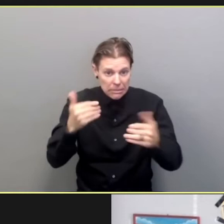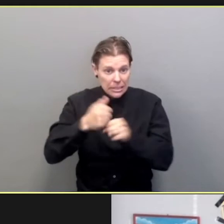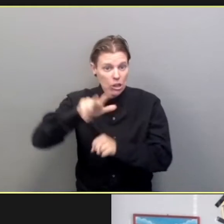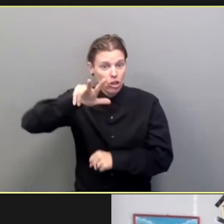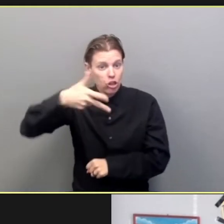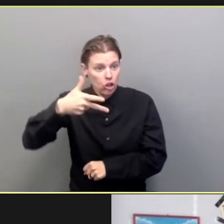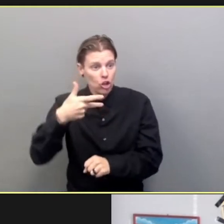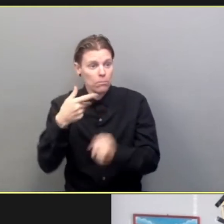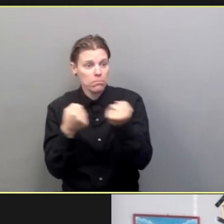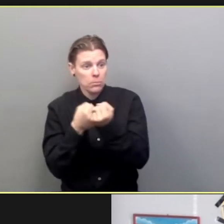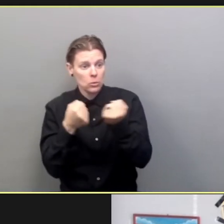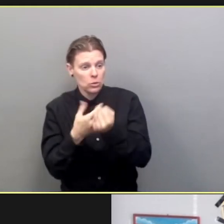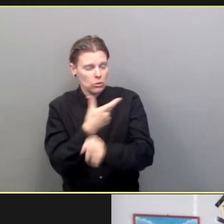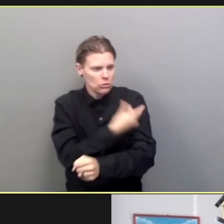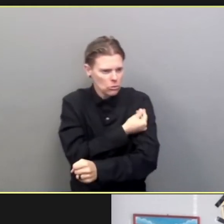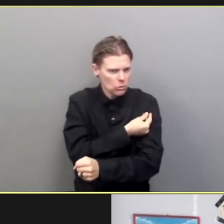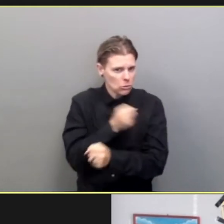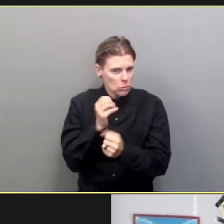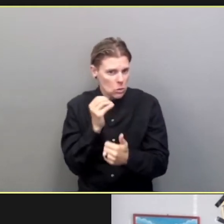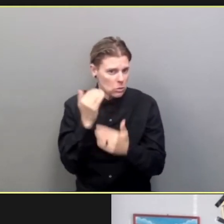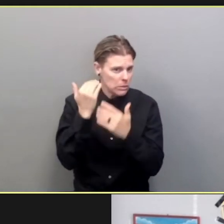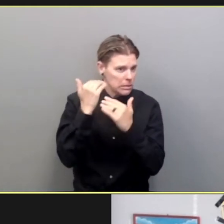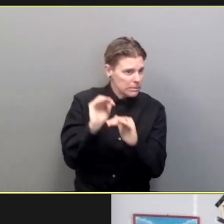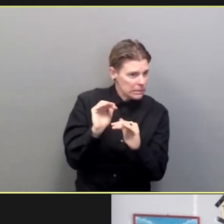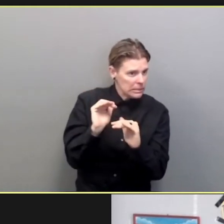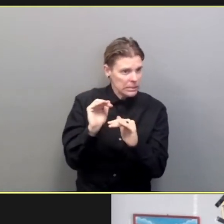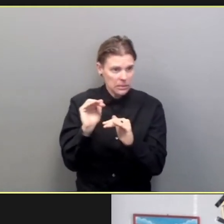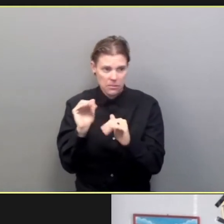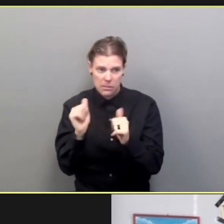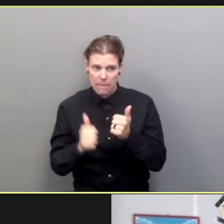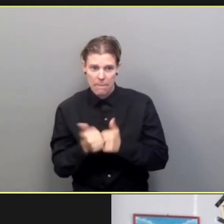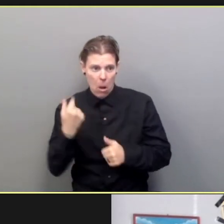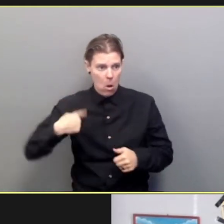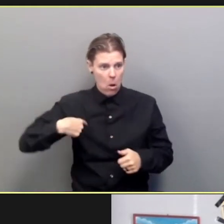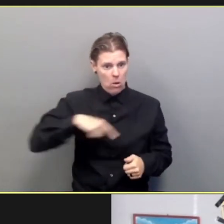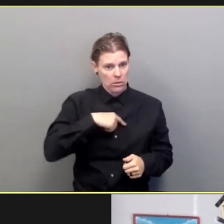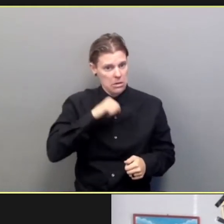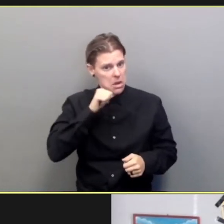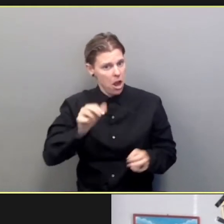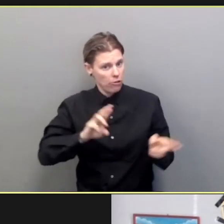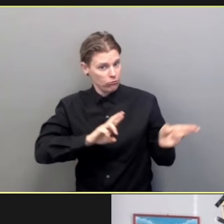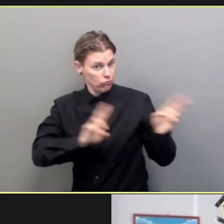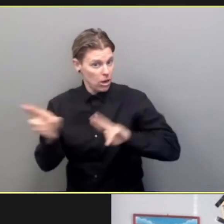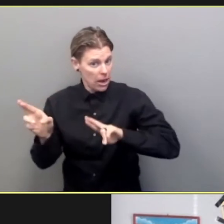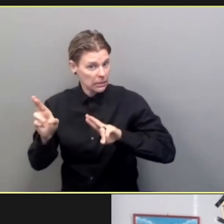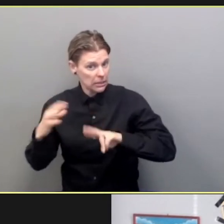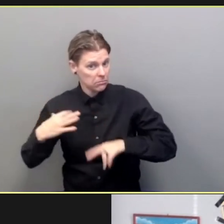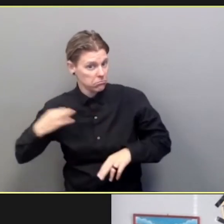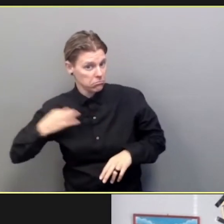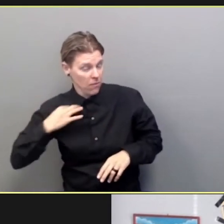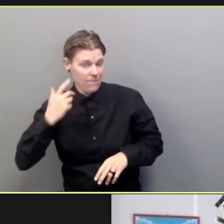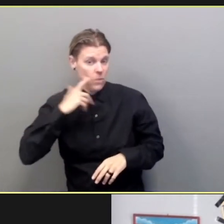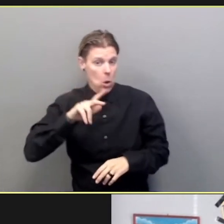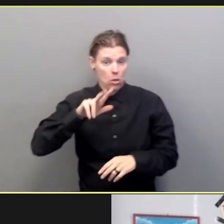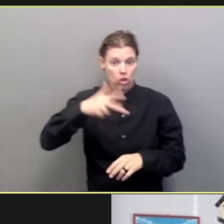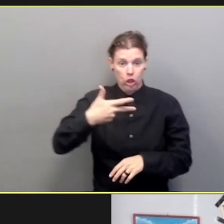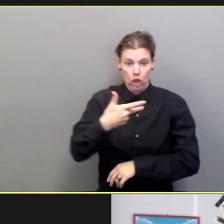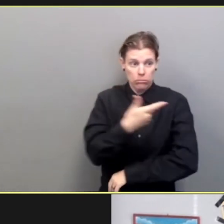us still aren't eligible. So I guess considering that, and then winter's coming up and the